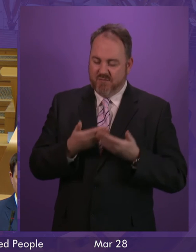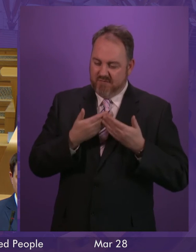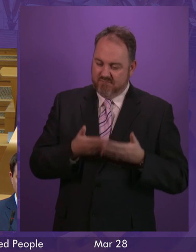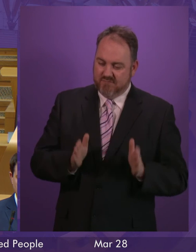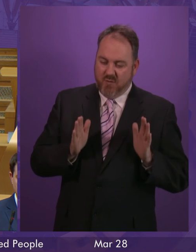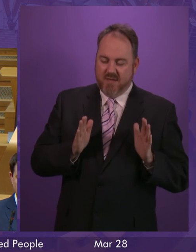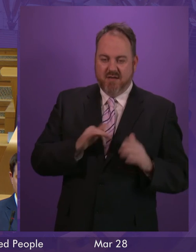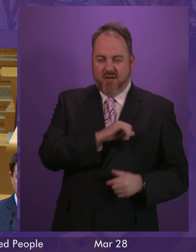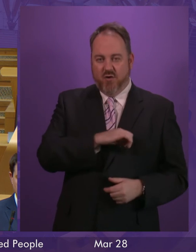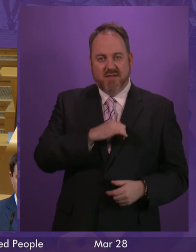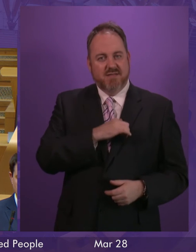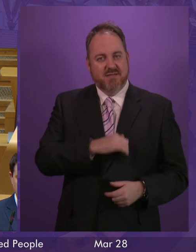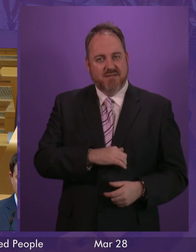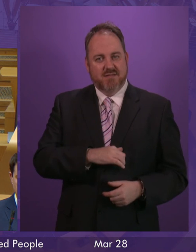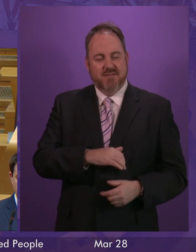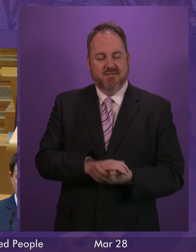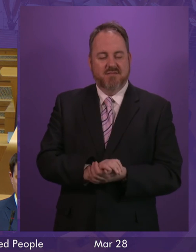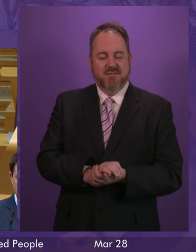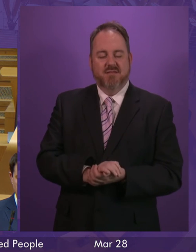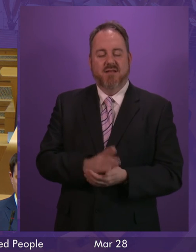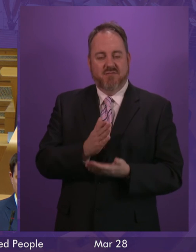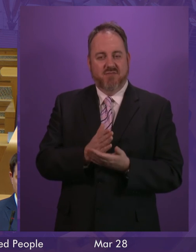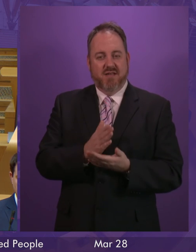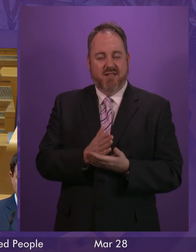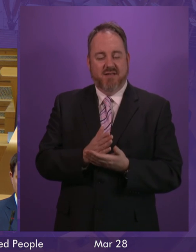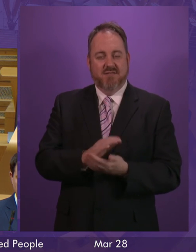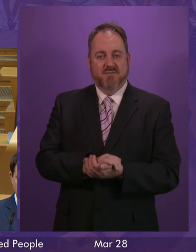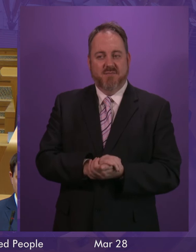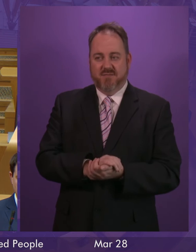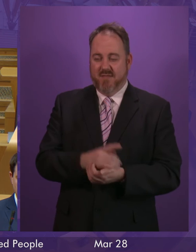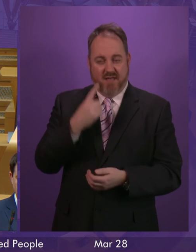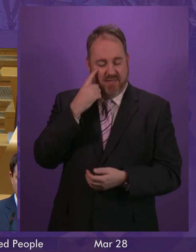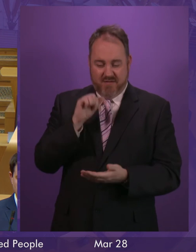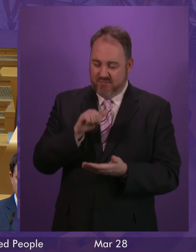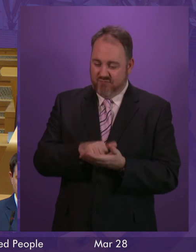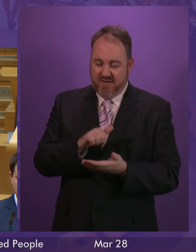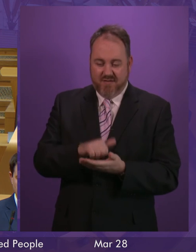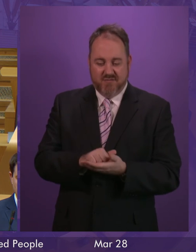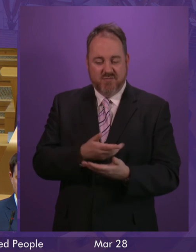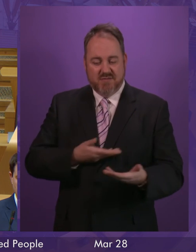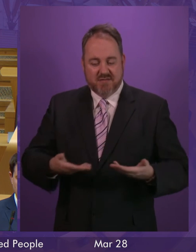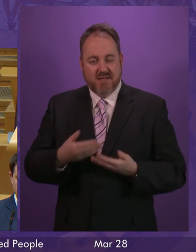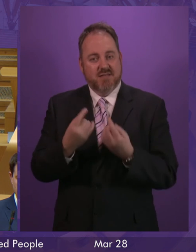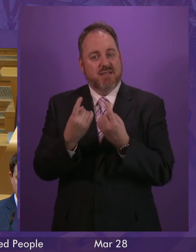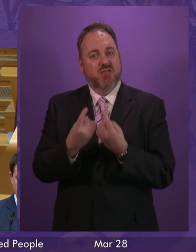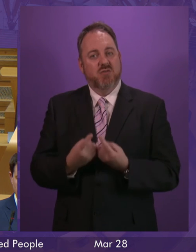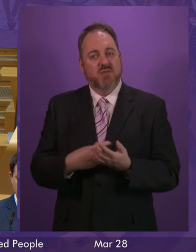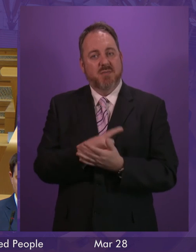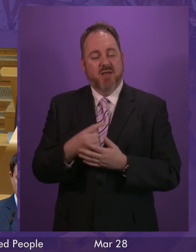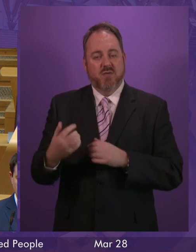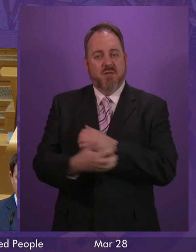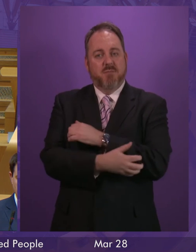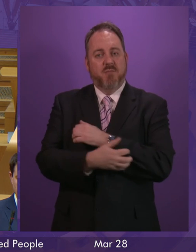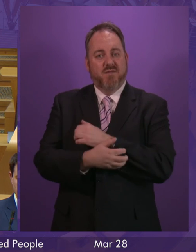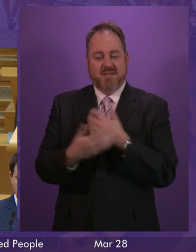unflinching approach as we talk about those. Andy Whiteman was absolutely right to talk and highlight the issues around the poverty gap that exists